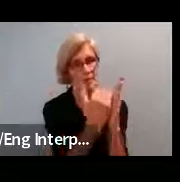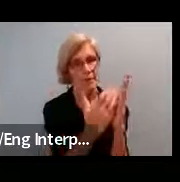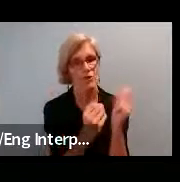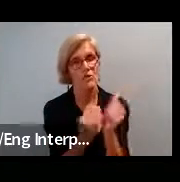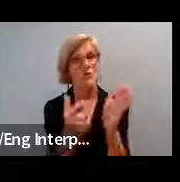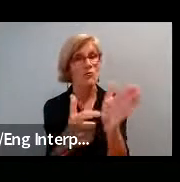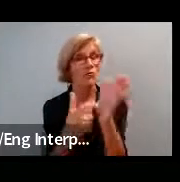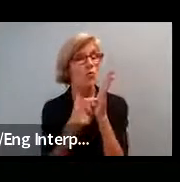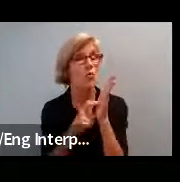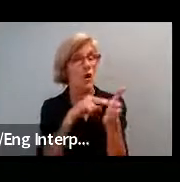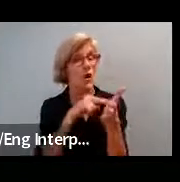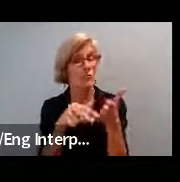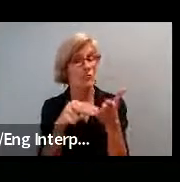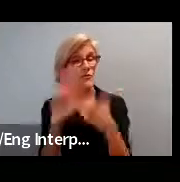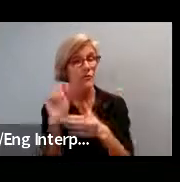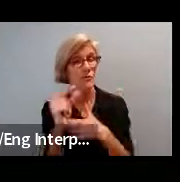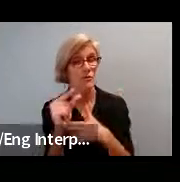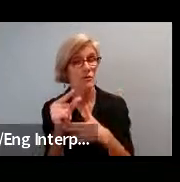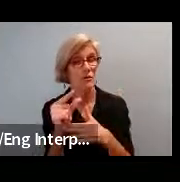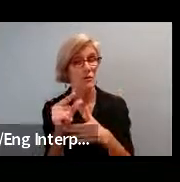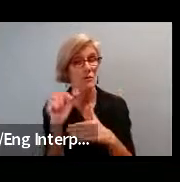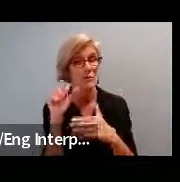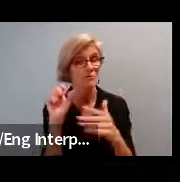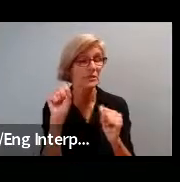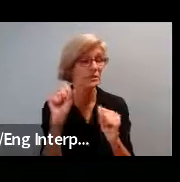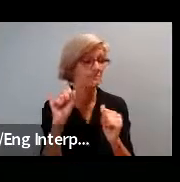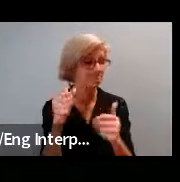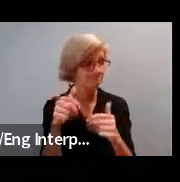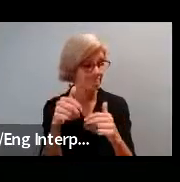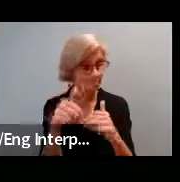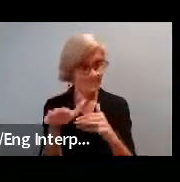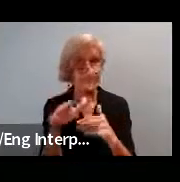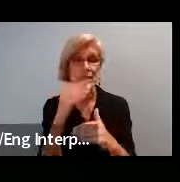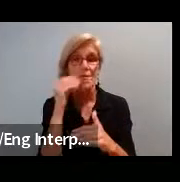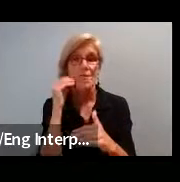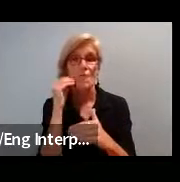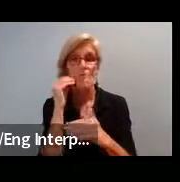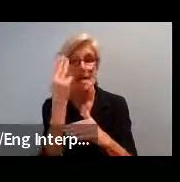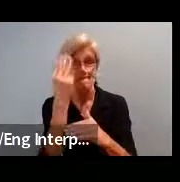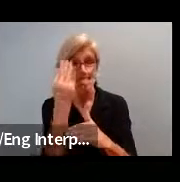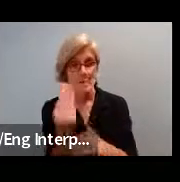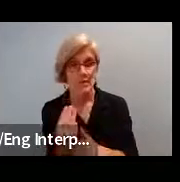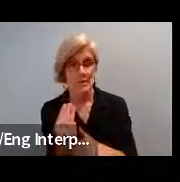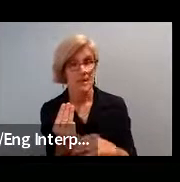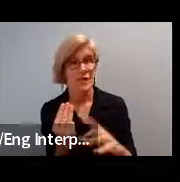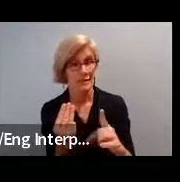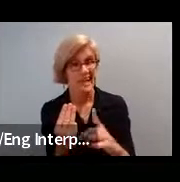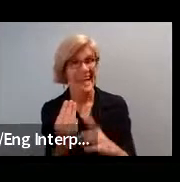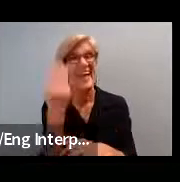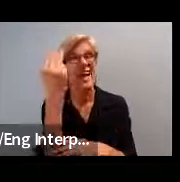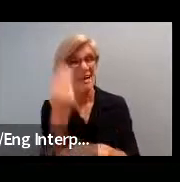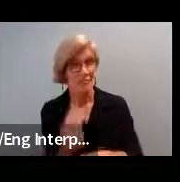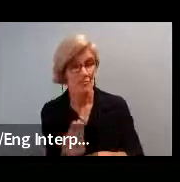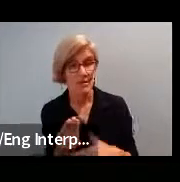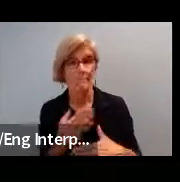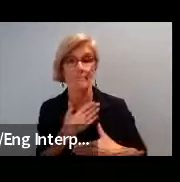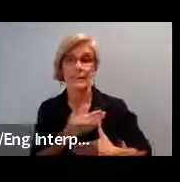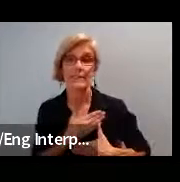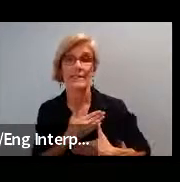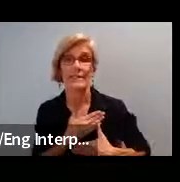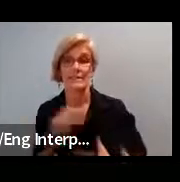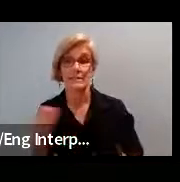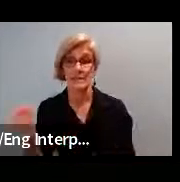every Monday. It's double-sided. Please return it to school each Friday. And there are also optional math, English, and